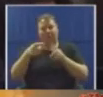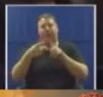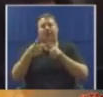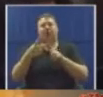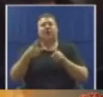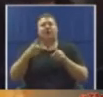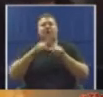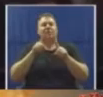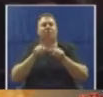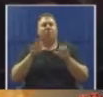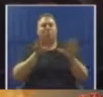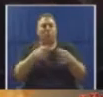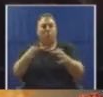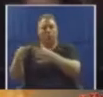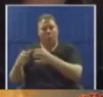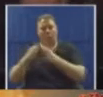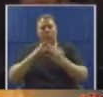society organizations.